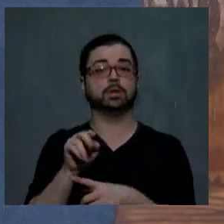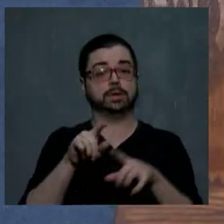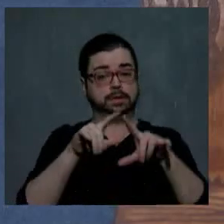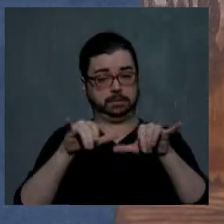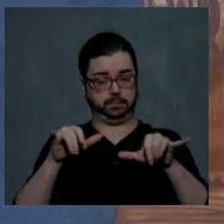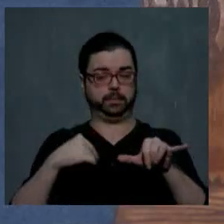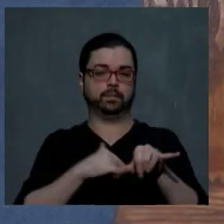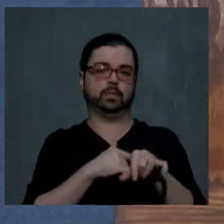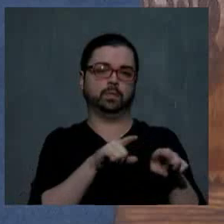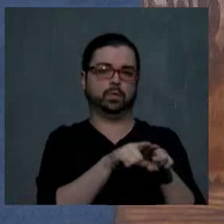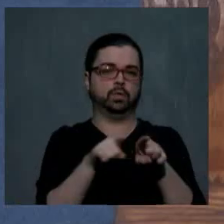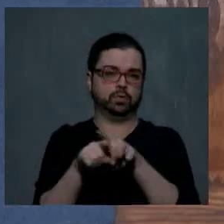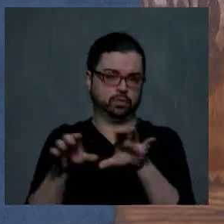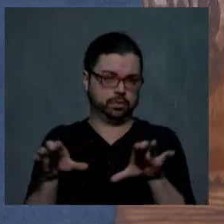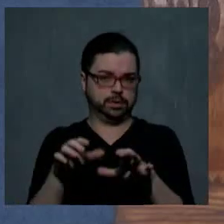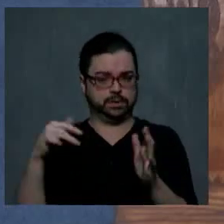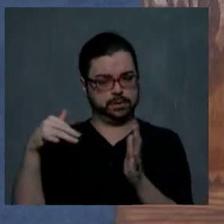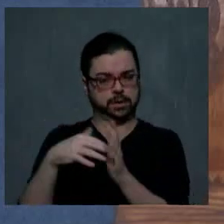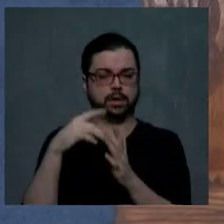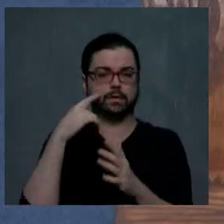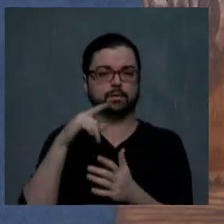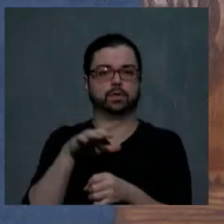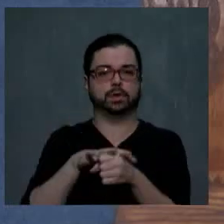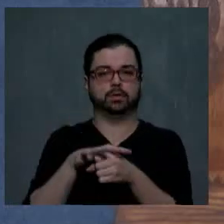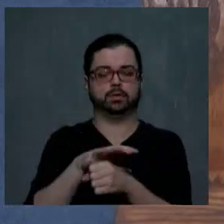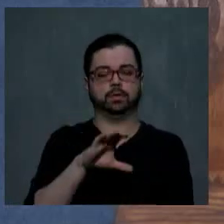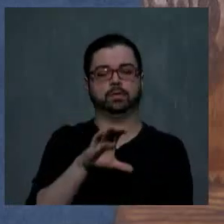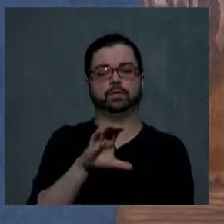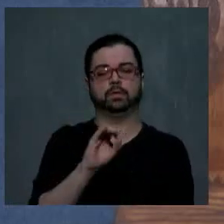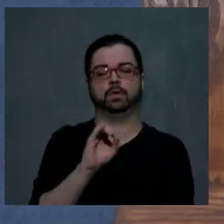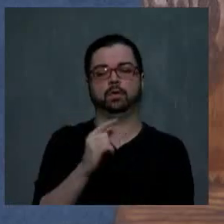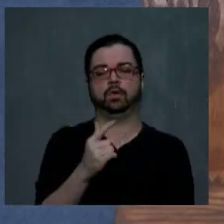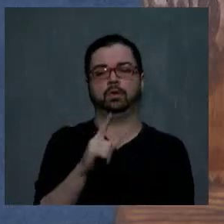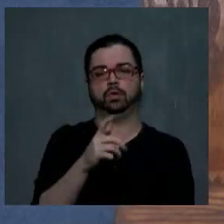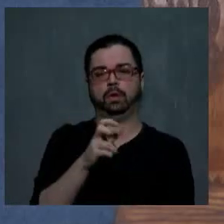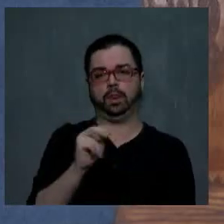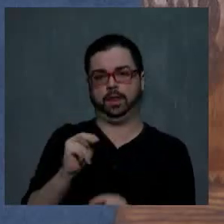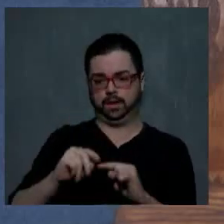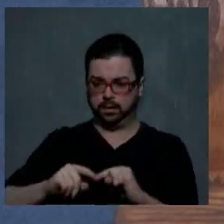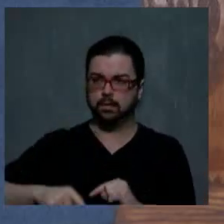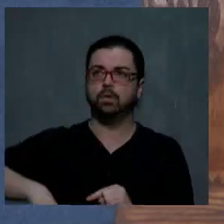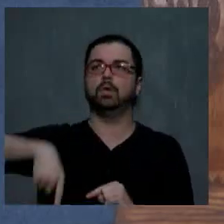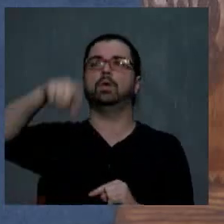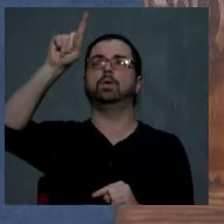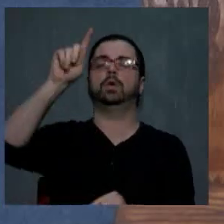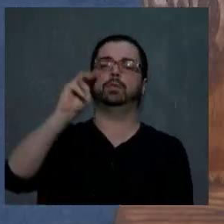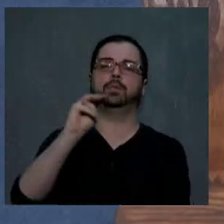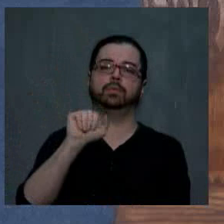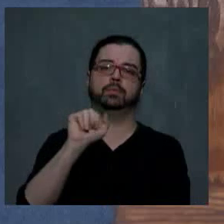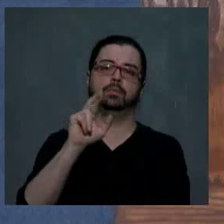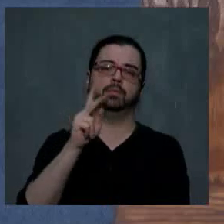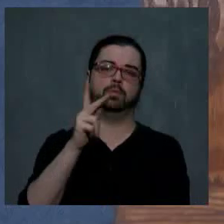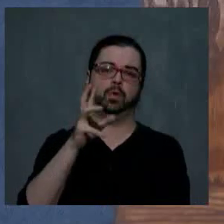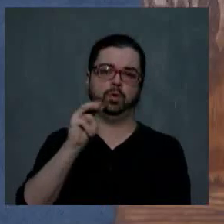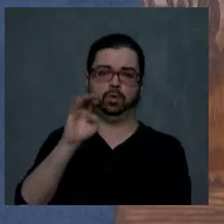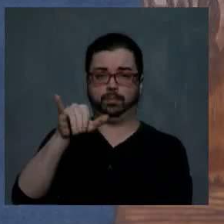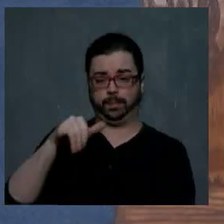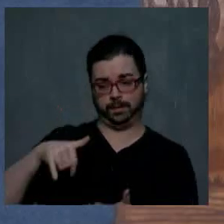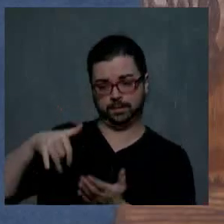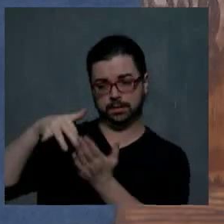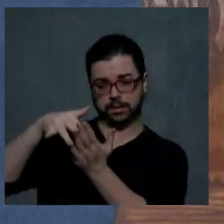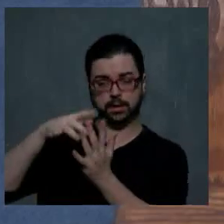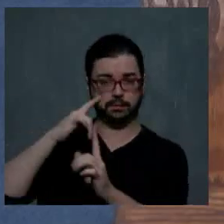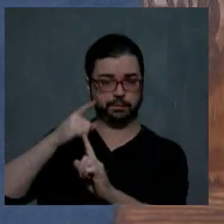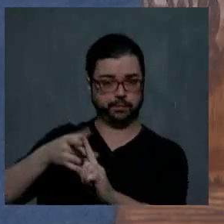Glen all the way up to Markham. And the purpose of that study was to identify the sections of Bowman Road that could not